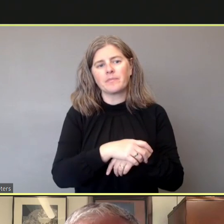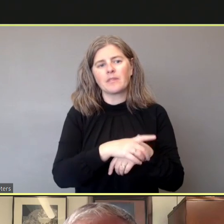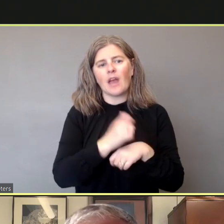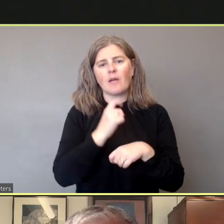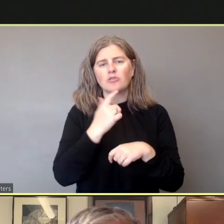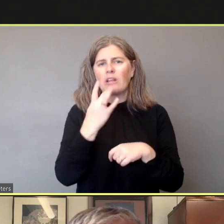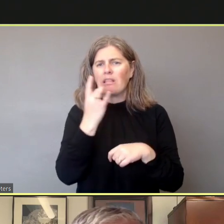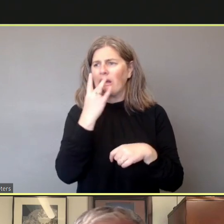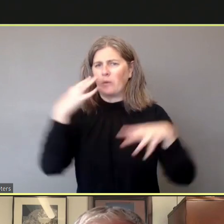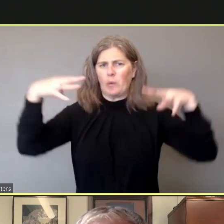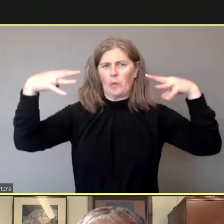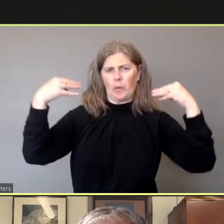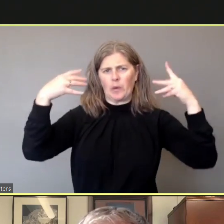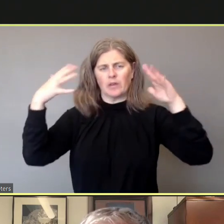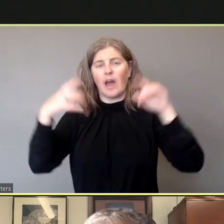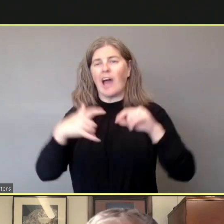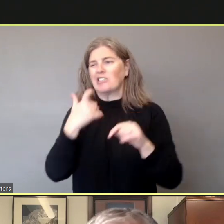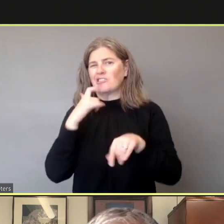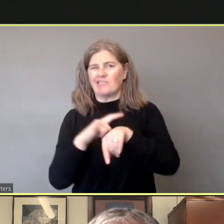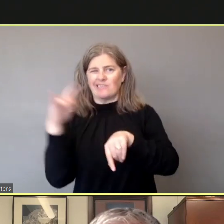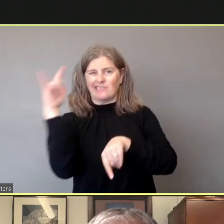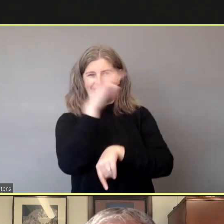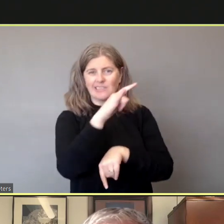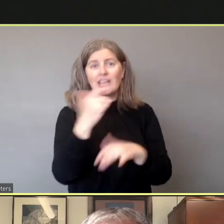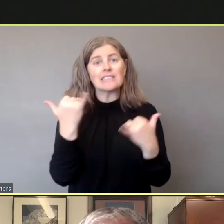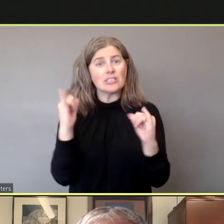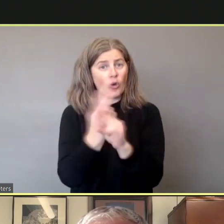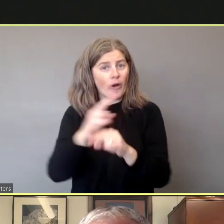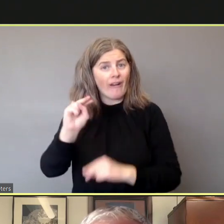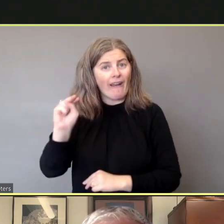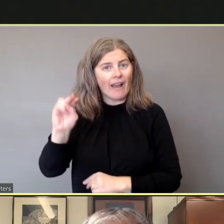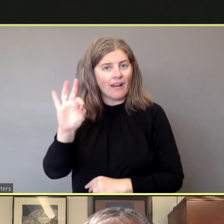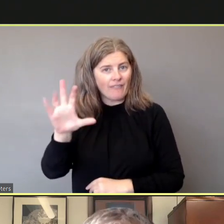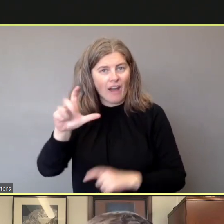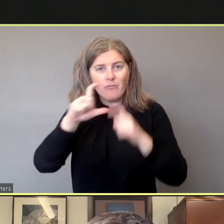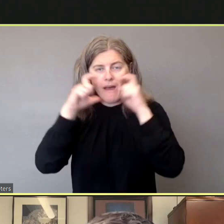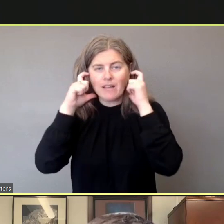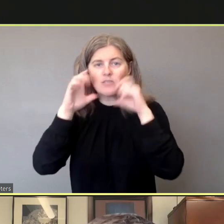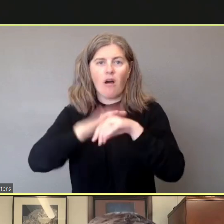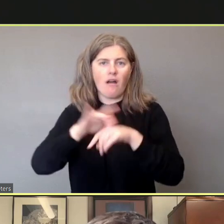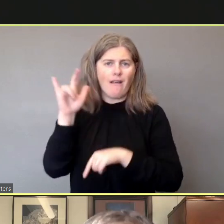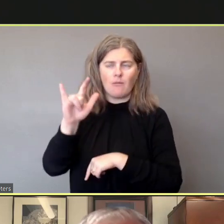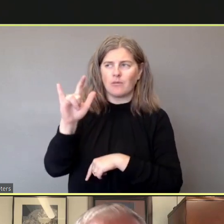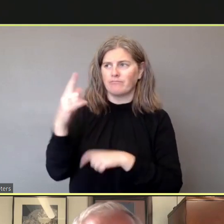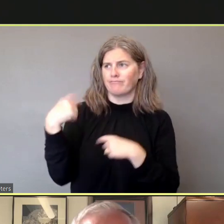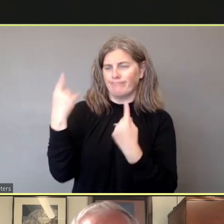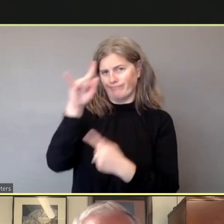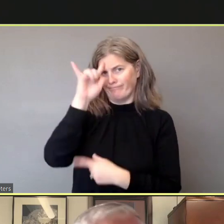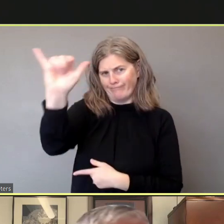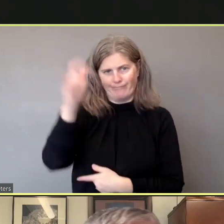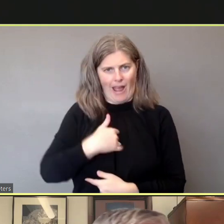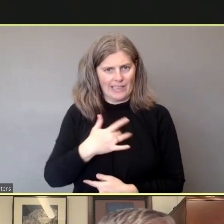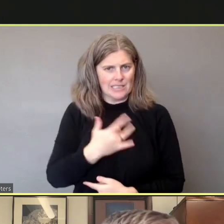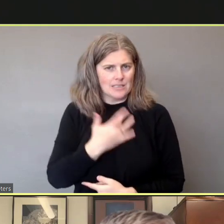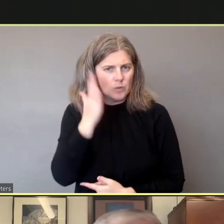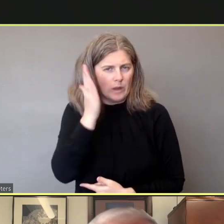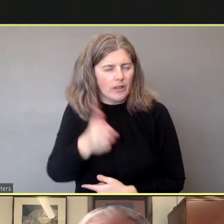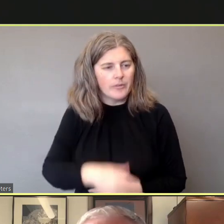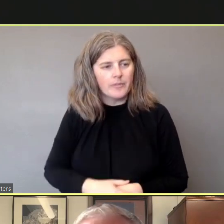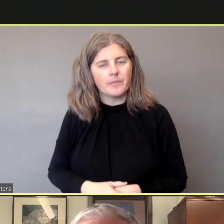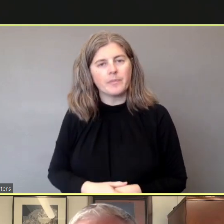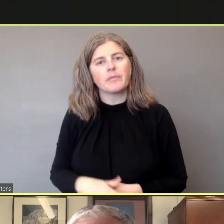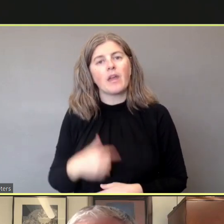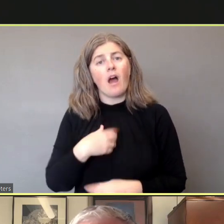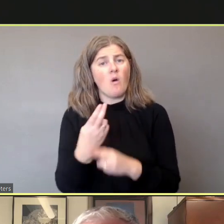down. But I was on an airplane recently, still wearing an N95 on airplanes. Probably I always will. I wear